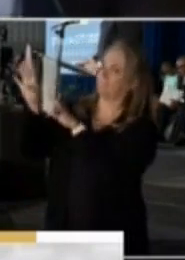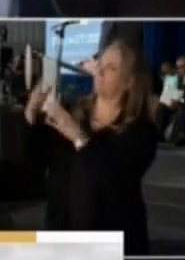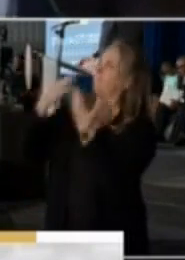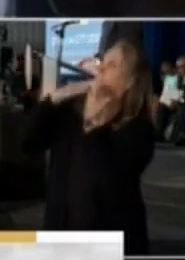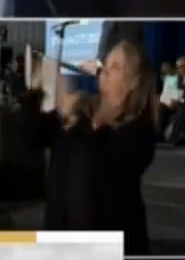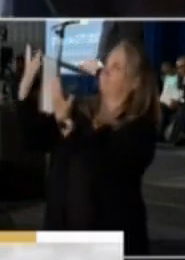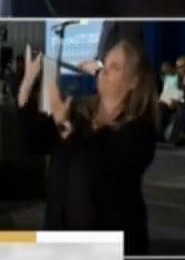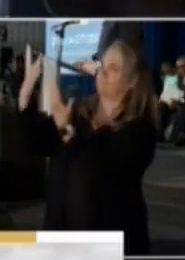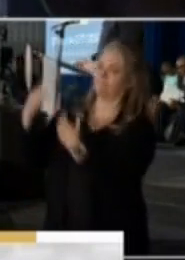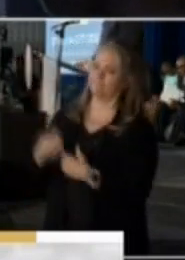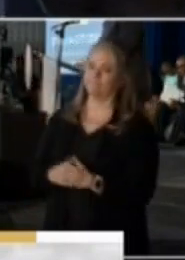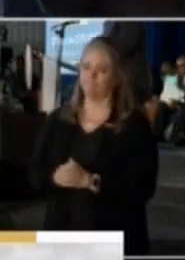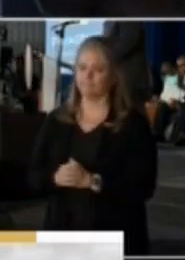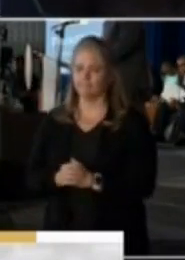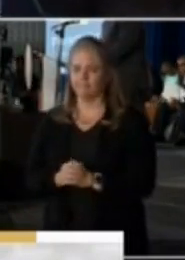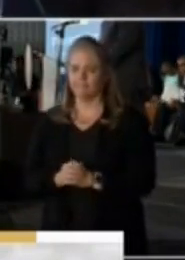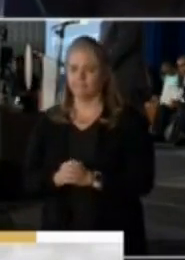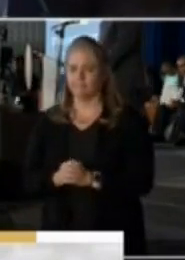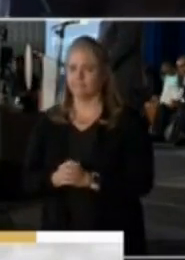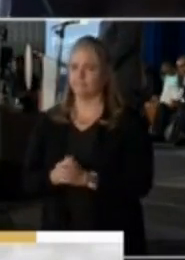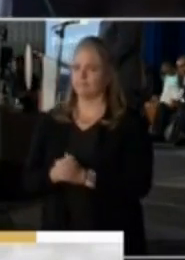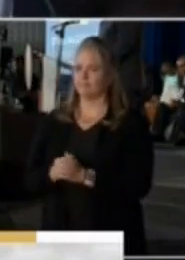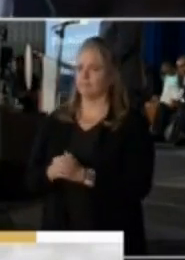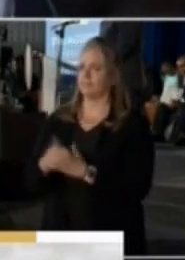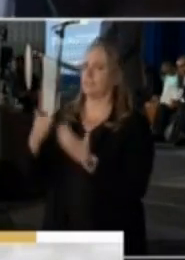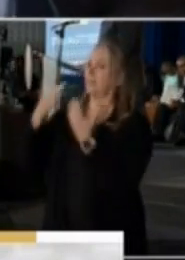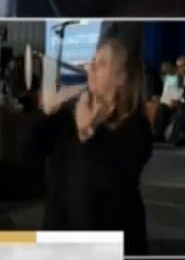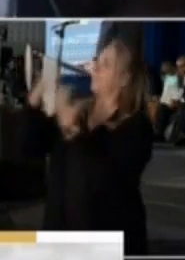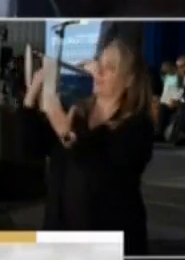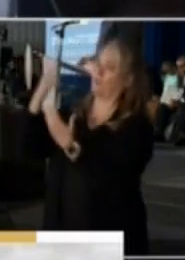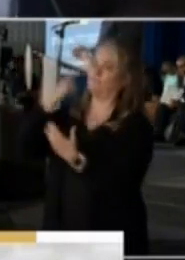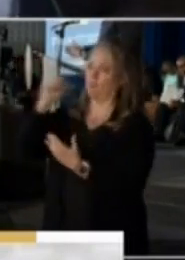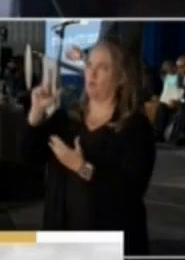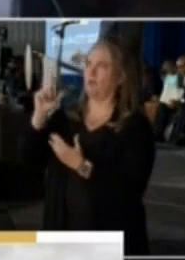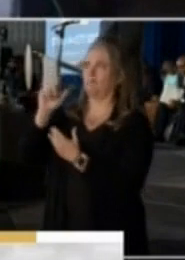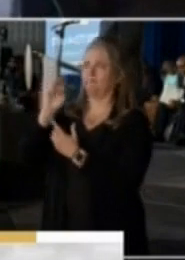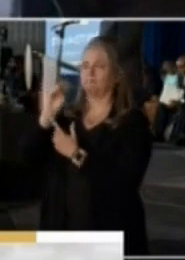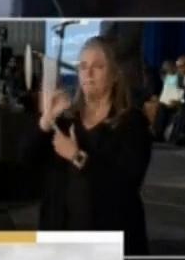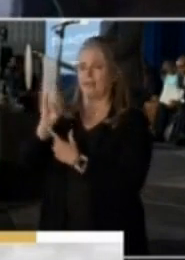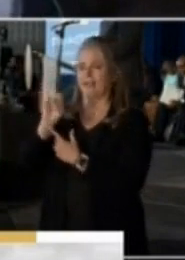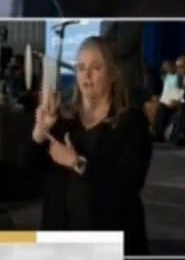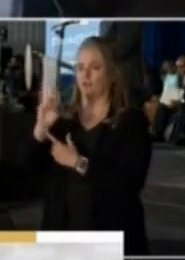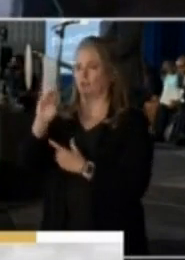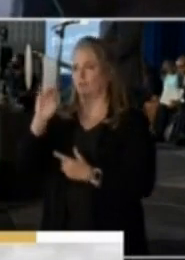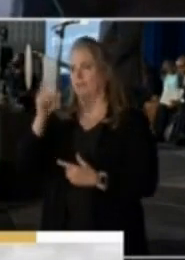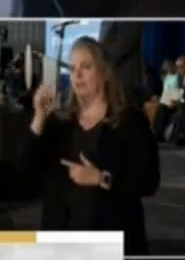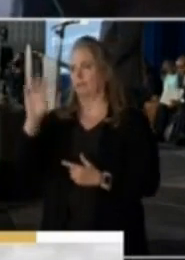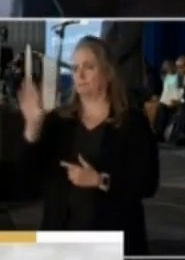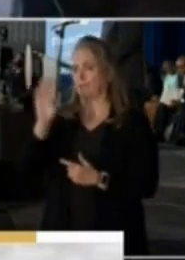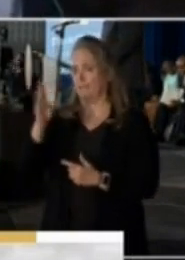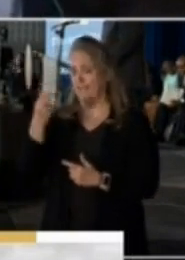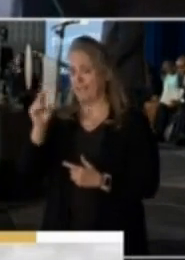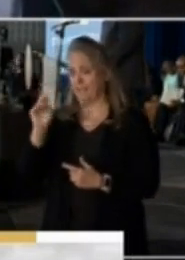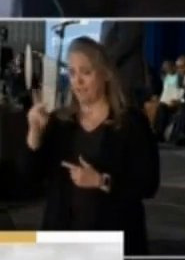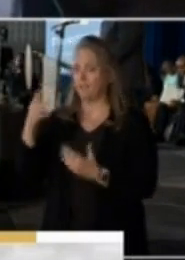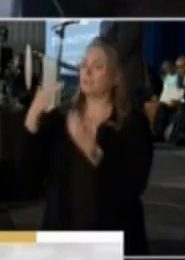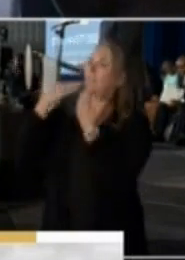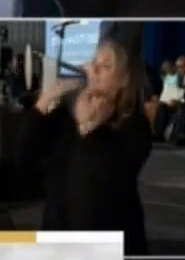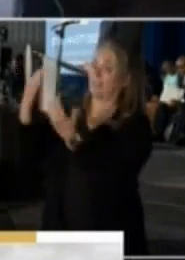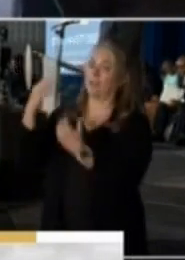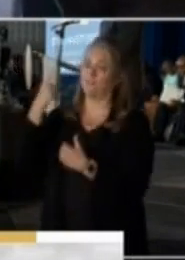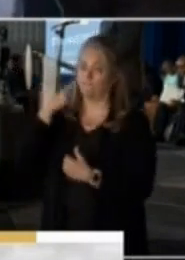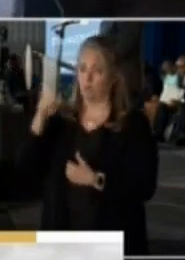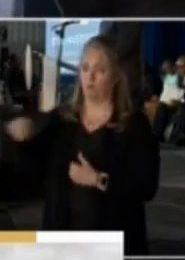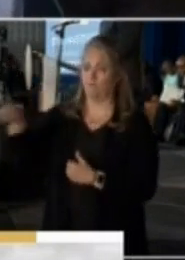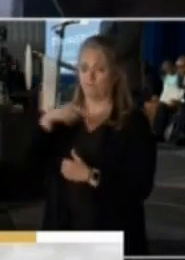We thank you for our Mayor Michael B. Hancock. We thank you for the members of our City Council and for the leaders at every level